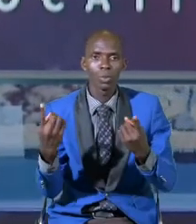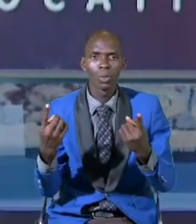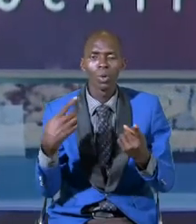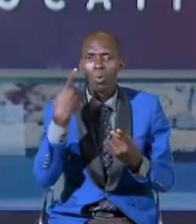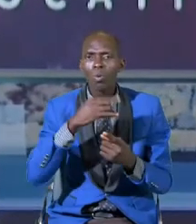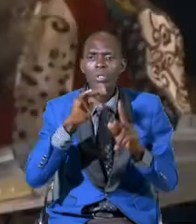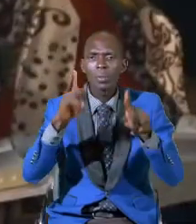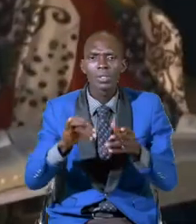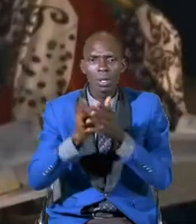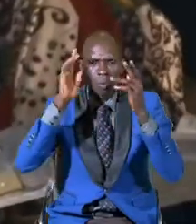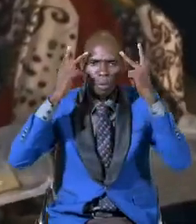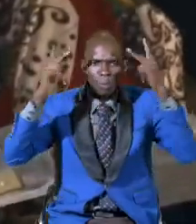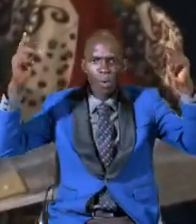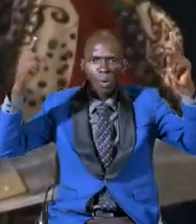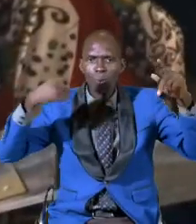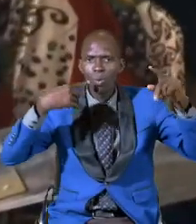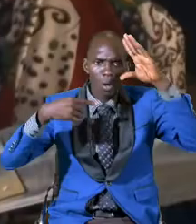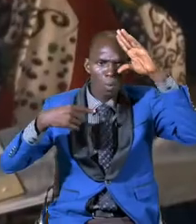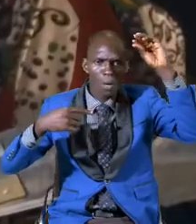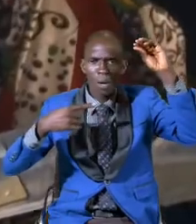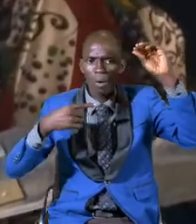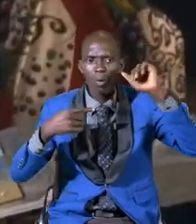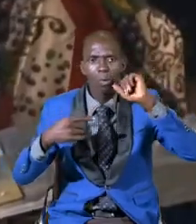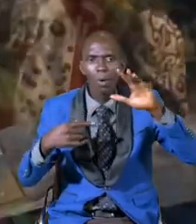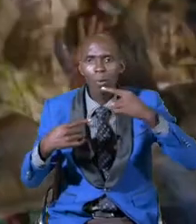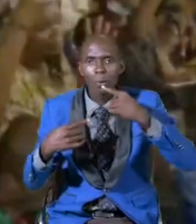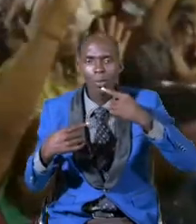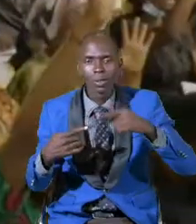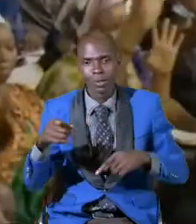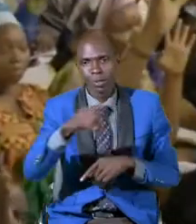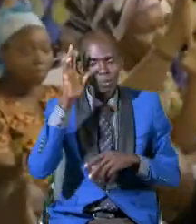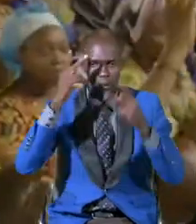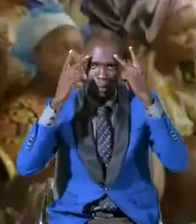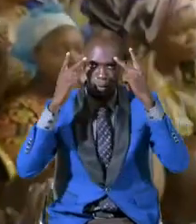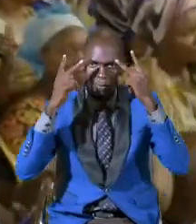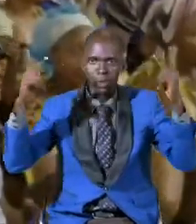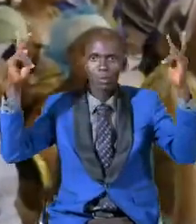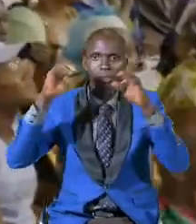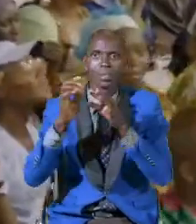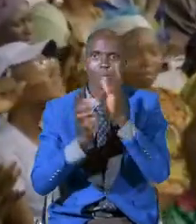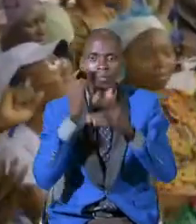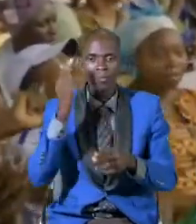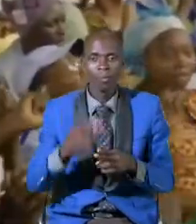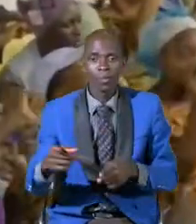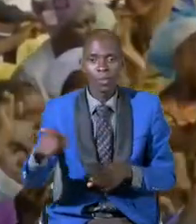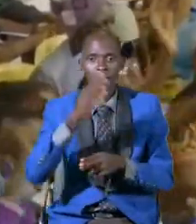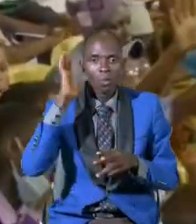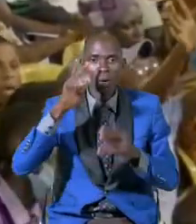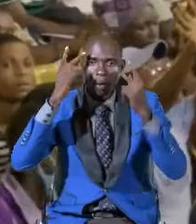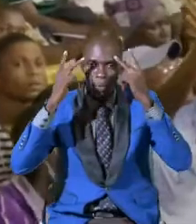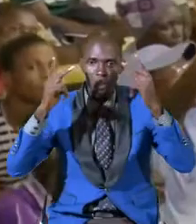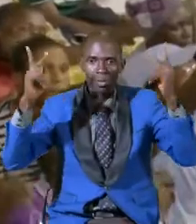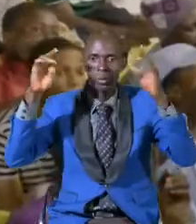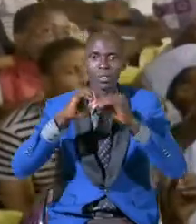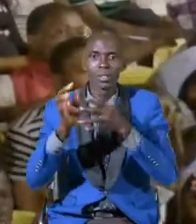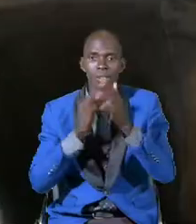there? The prospered woman there? You will prosper. Amen. I said you will prosper. Amen.